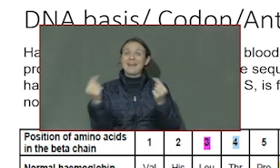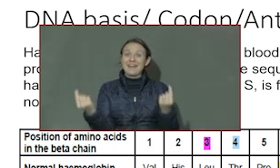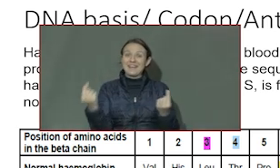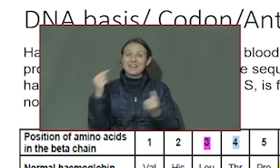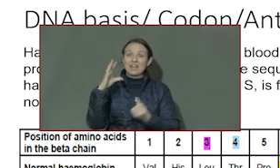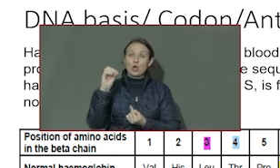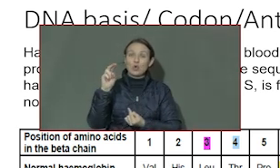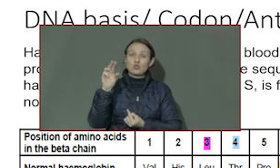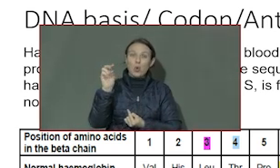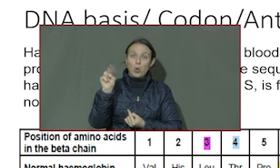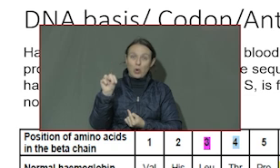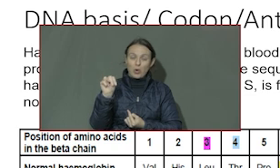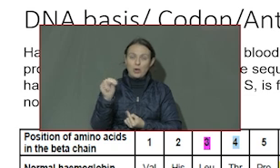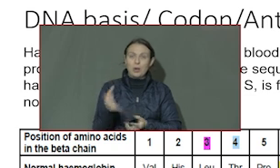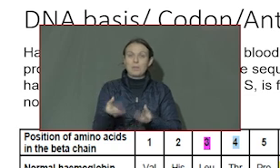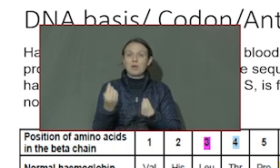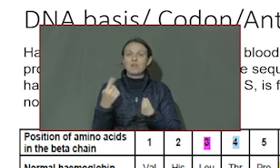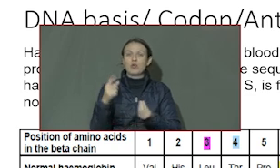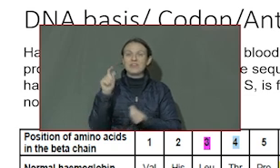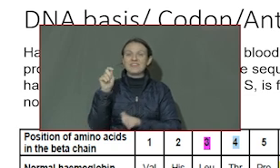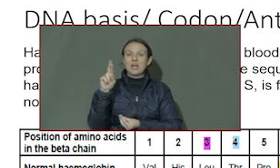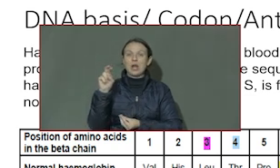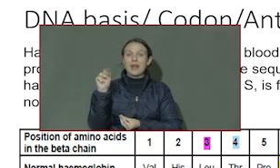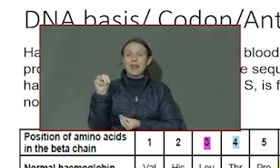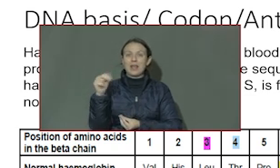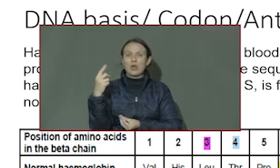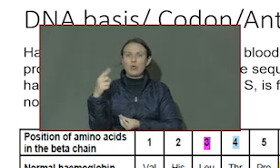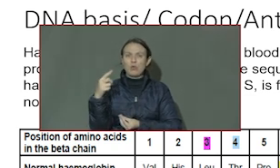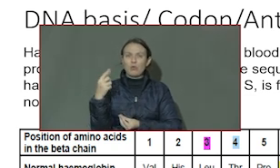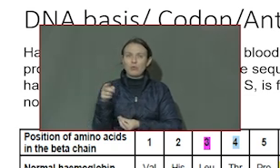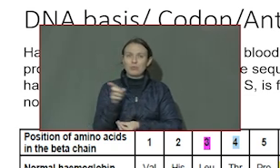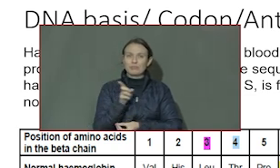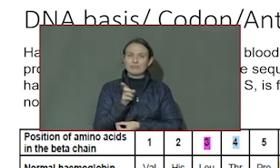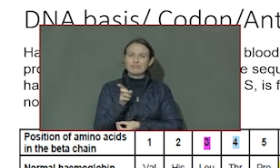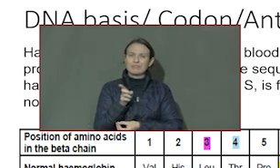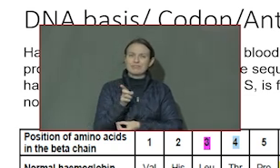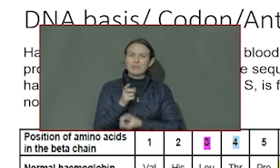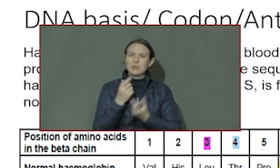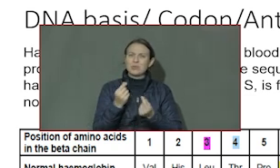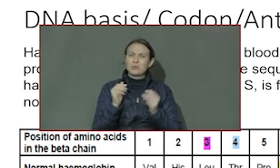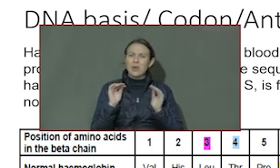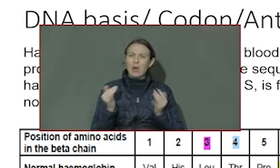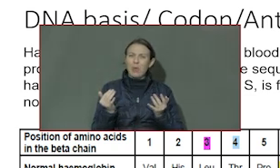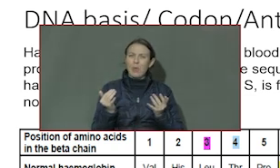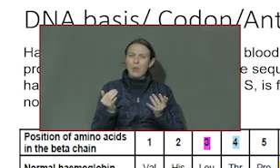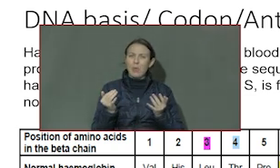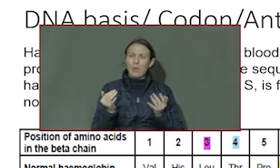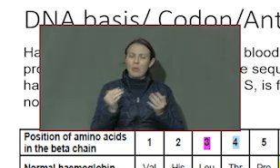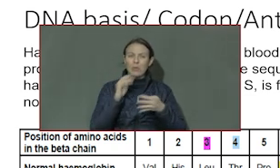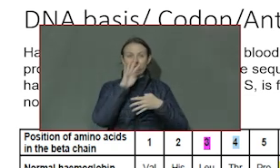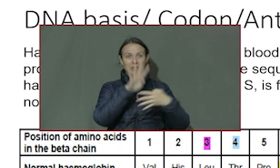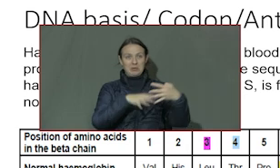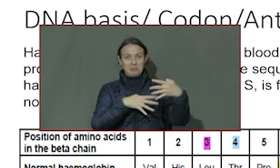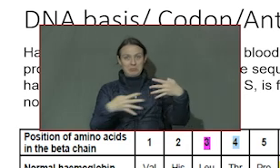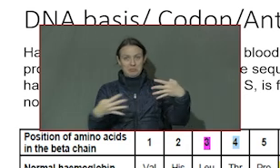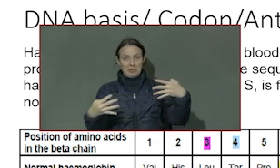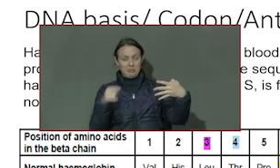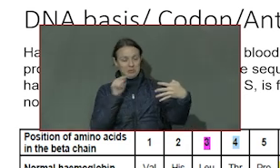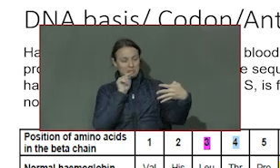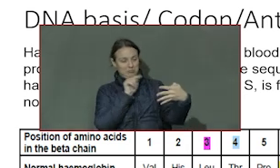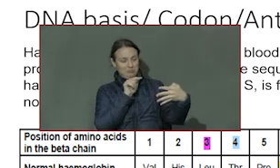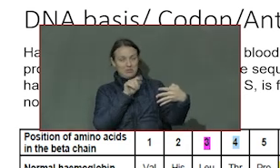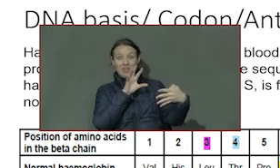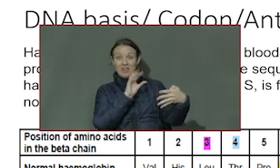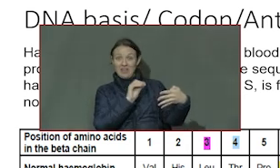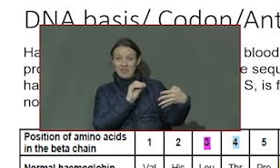on tRNA for leucine. What must we do? The table has given us what? It has given us